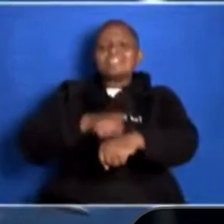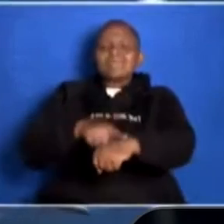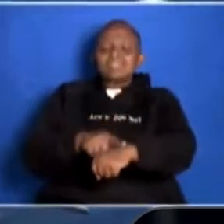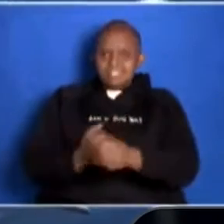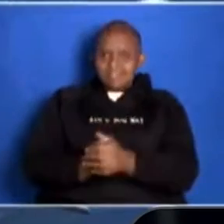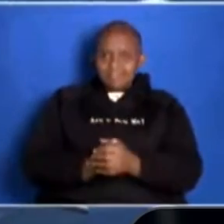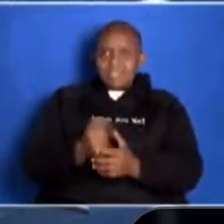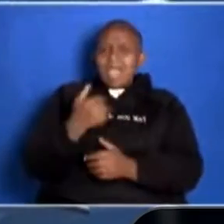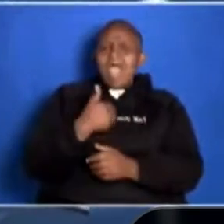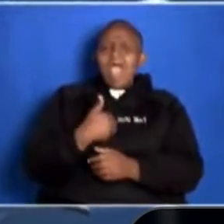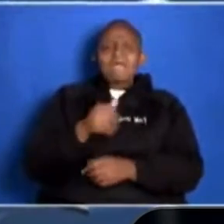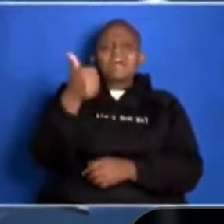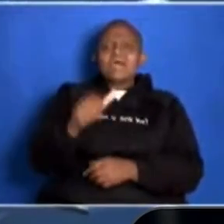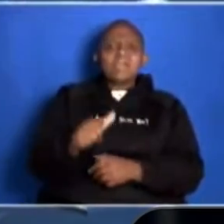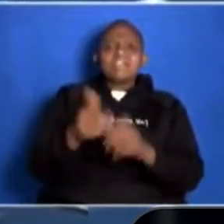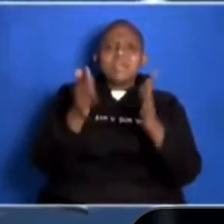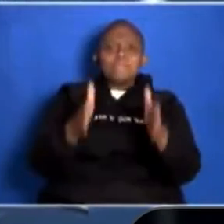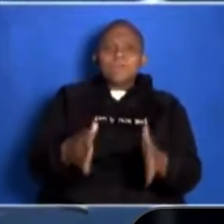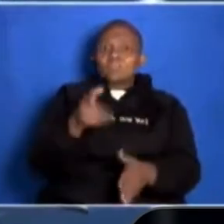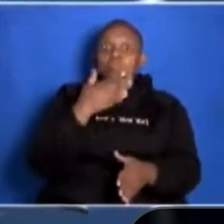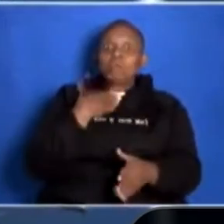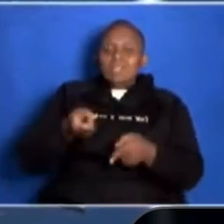1,000 times. Is there anybody here want to be multiplied